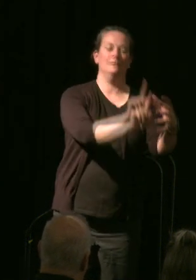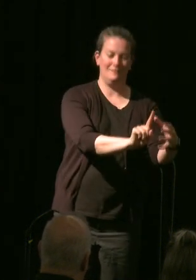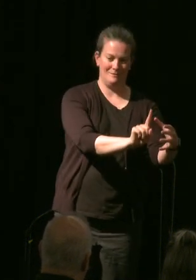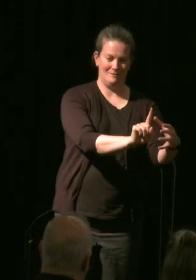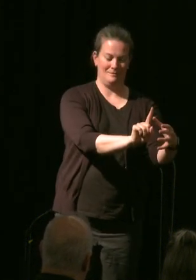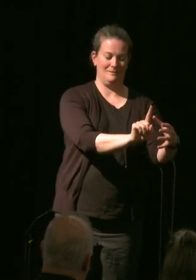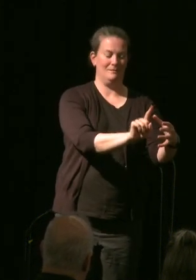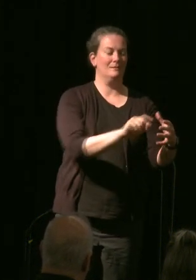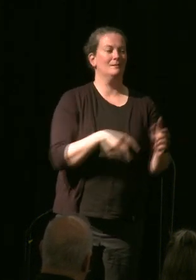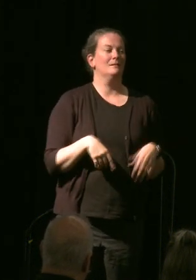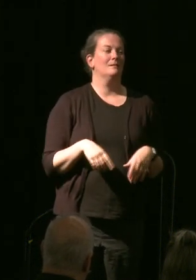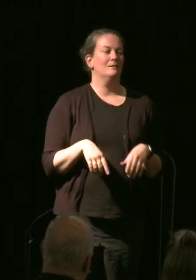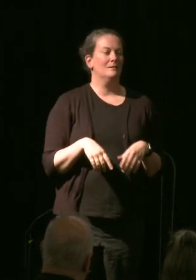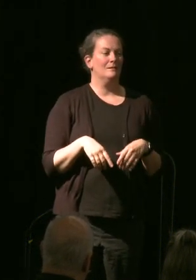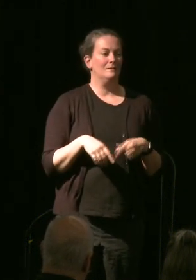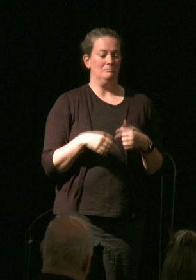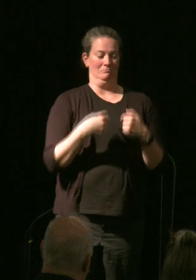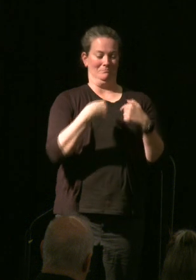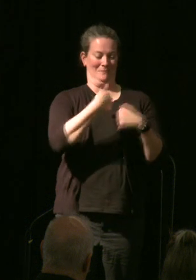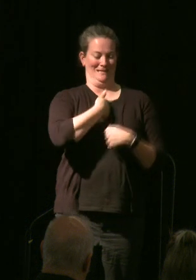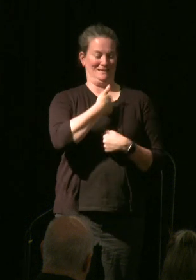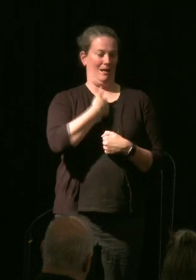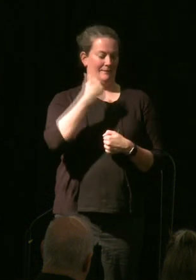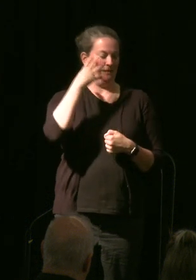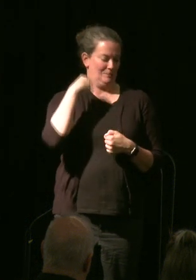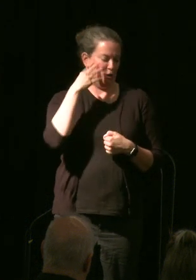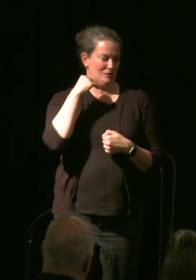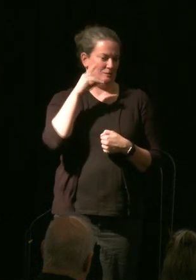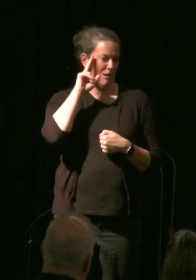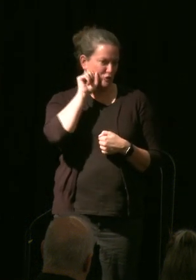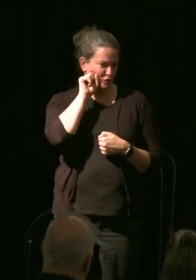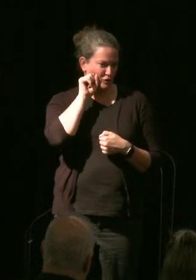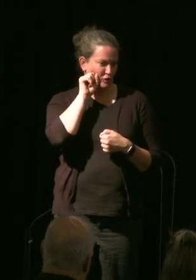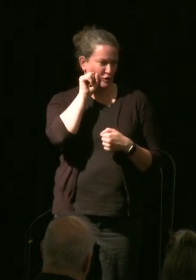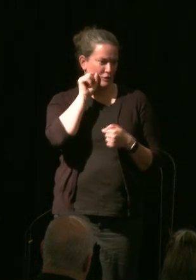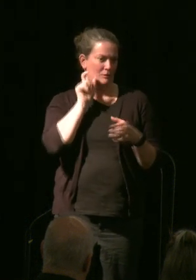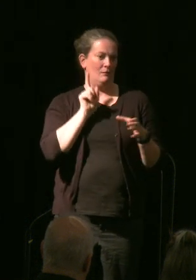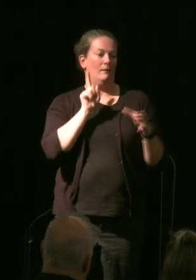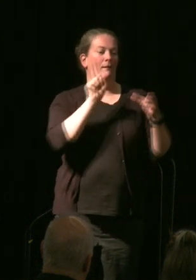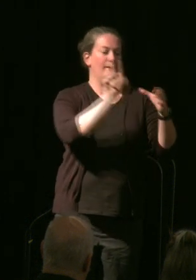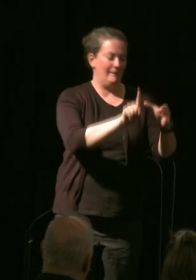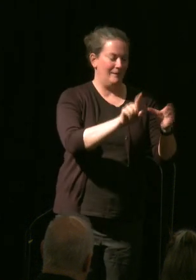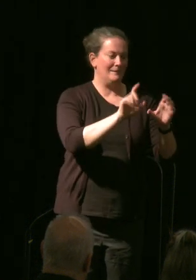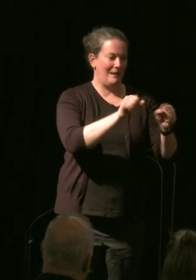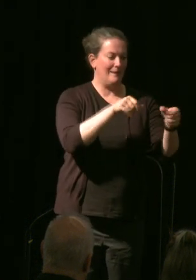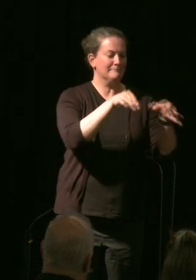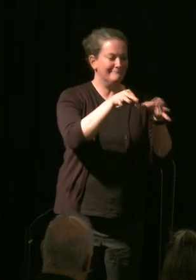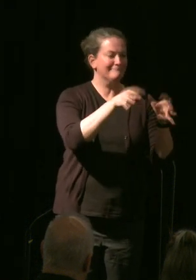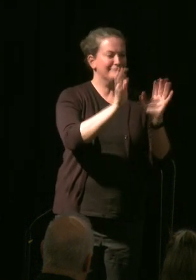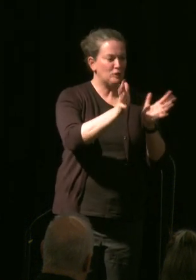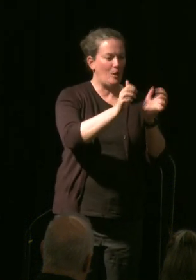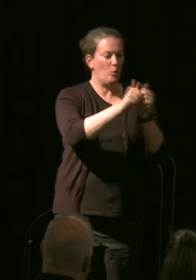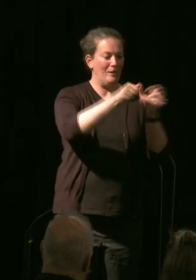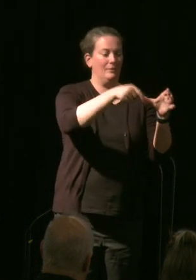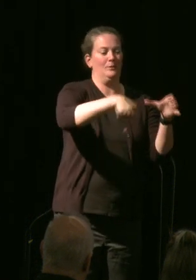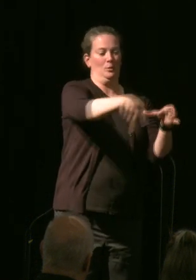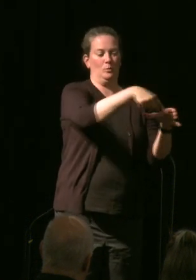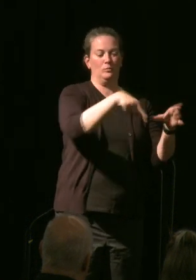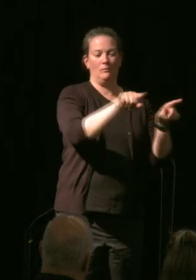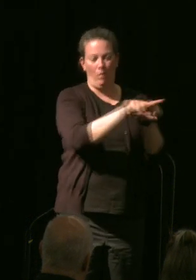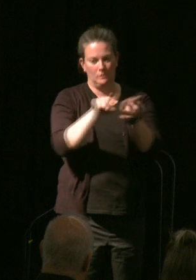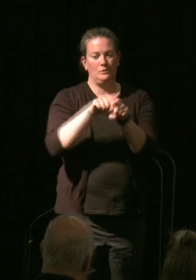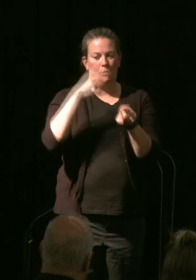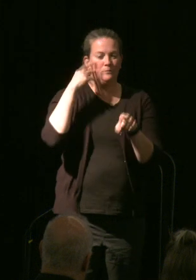addressing you as someone or a family member of yours living with Usher syndrome. So the mental